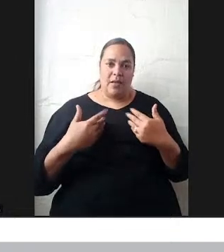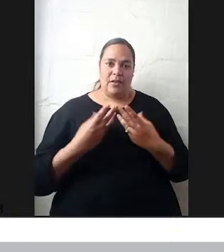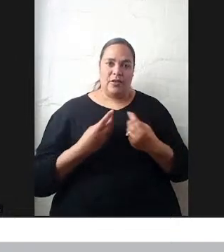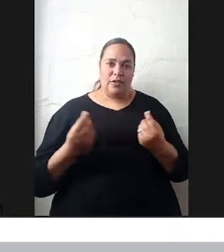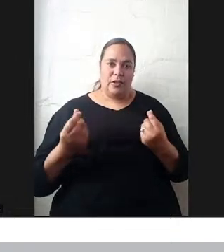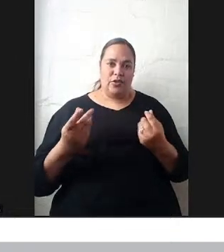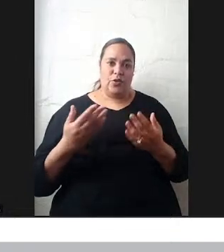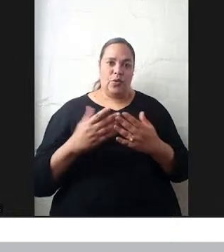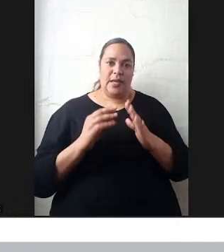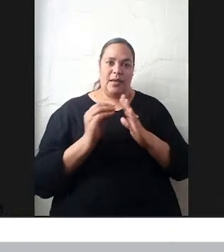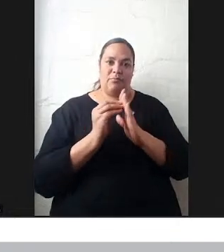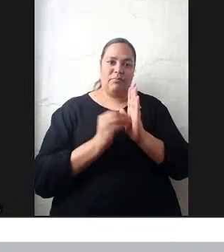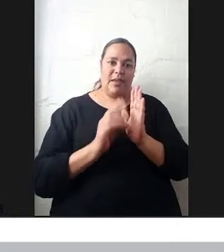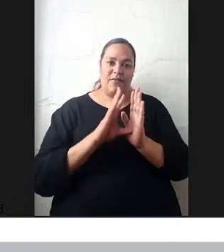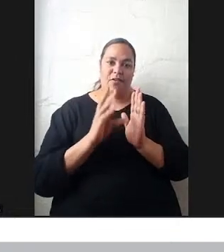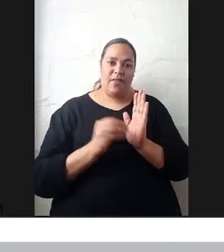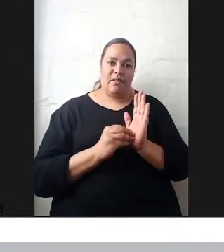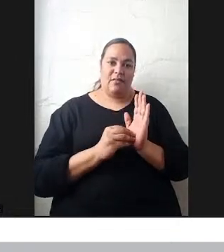capture everything?